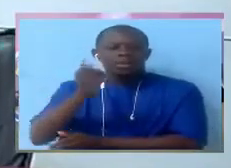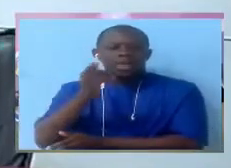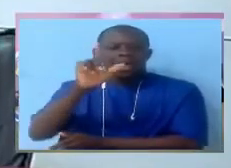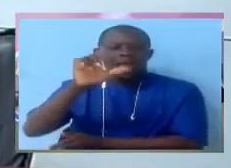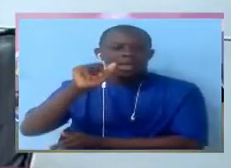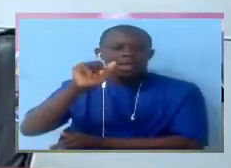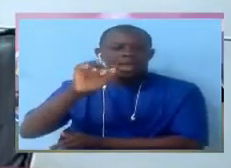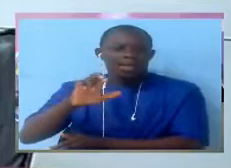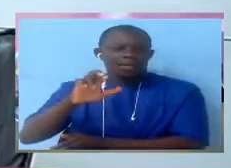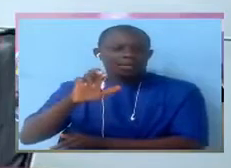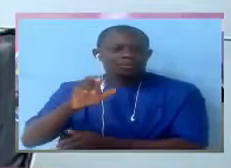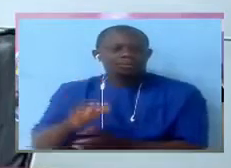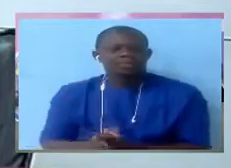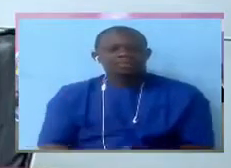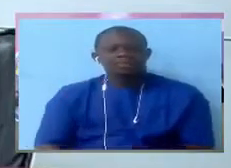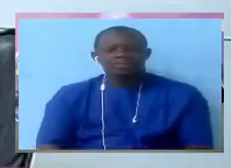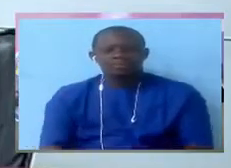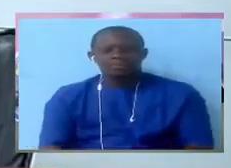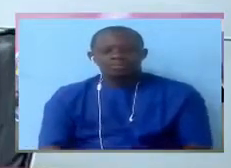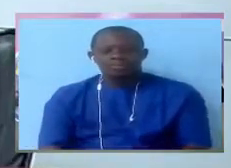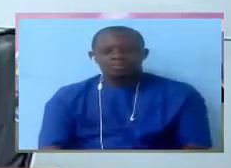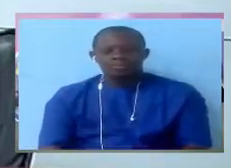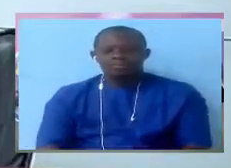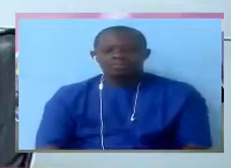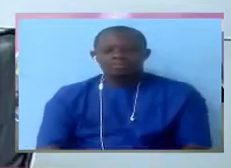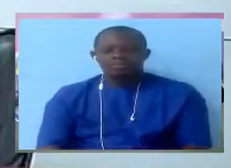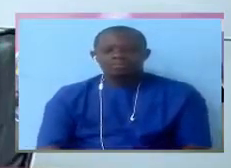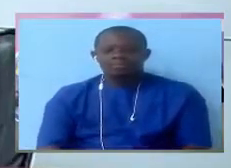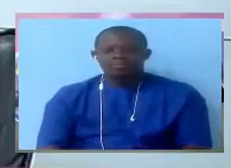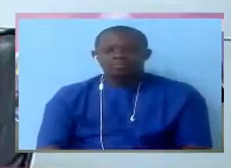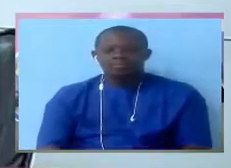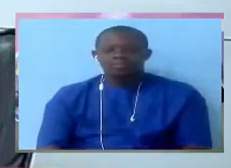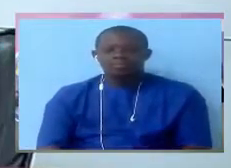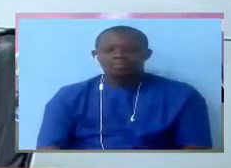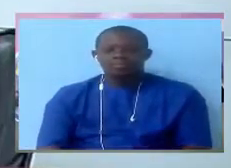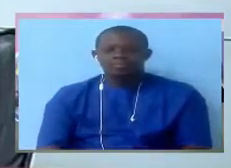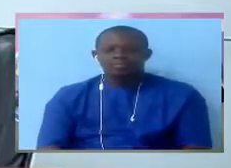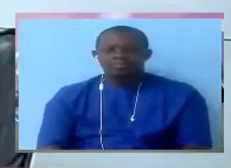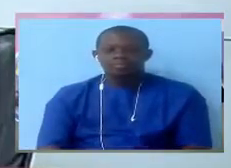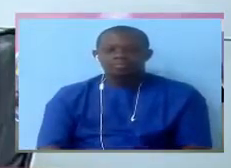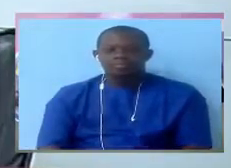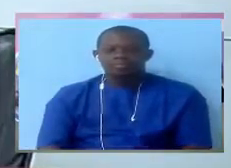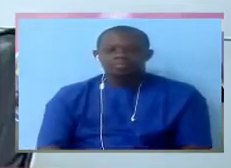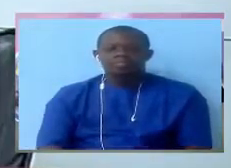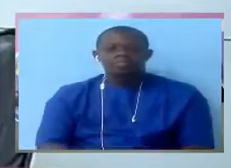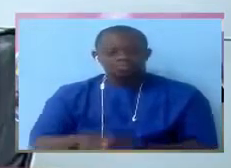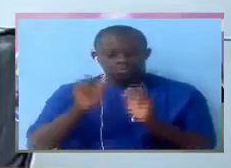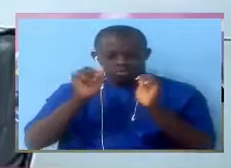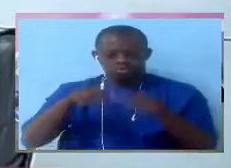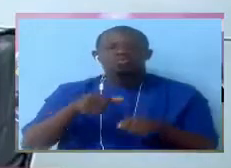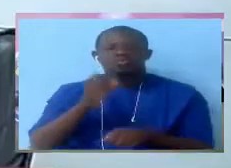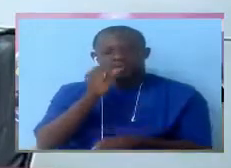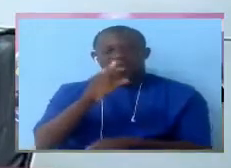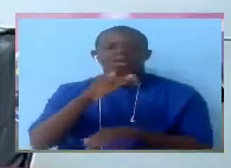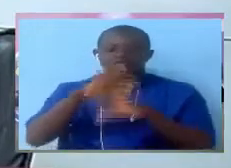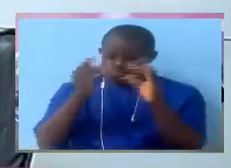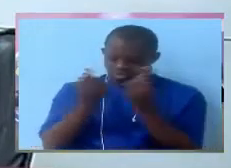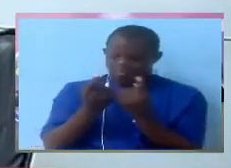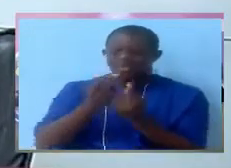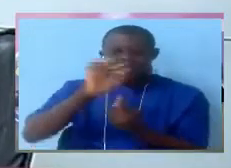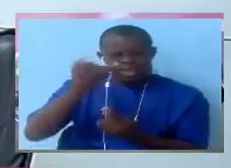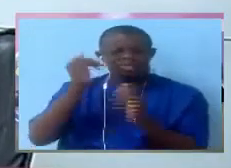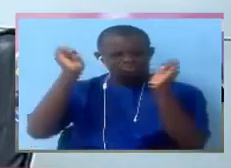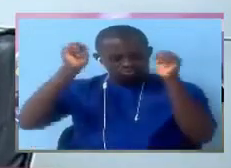unit nekud na moy fanni jongla yi nek fofu ci NIA. You can say something like that. Munna neka. It can